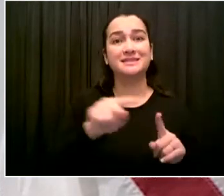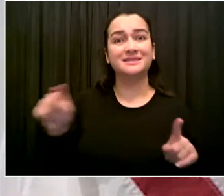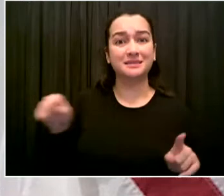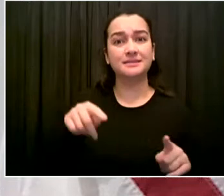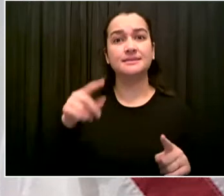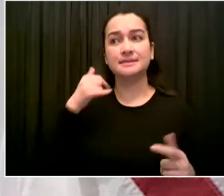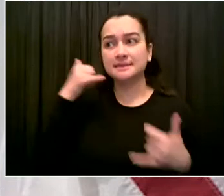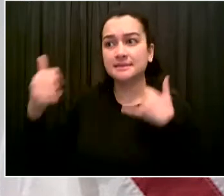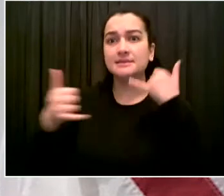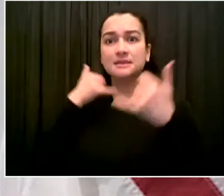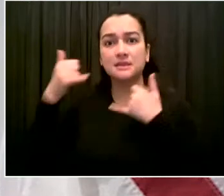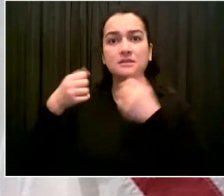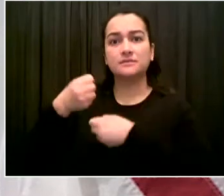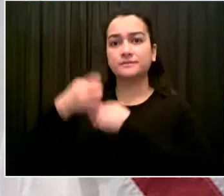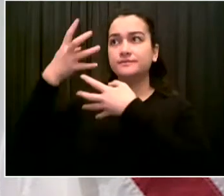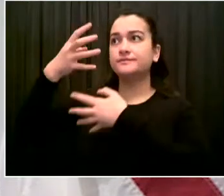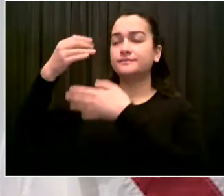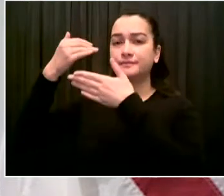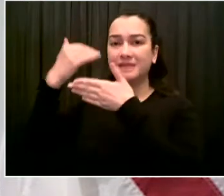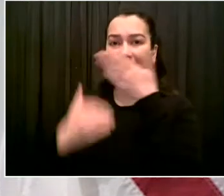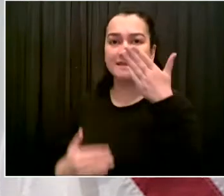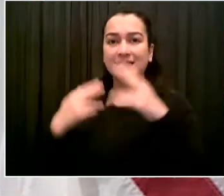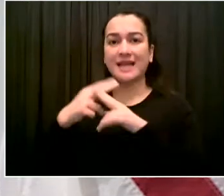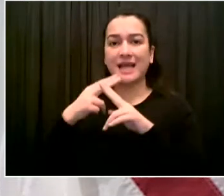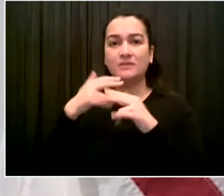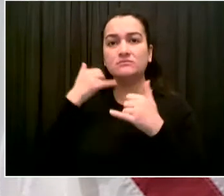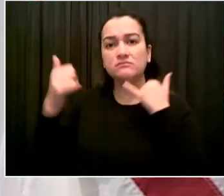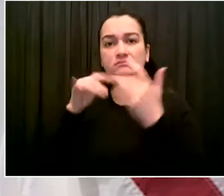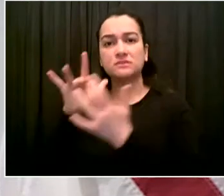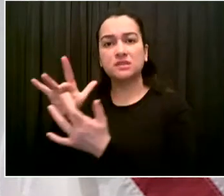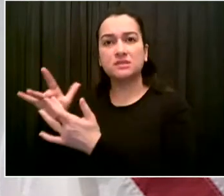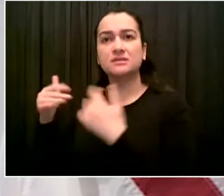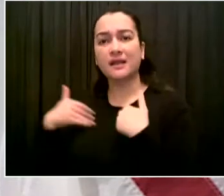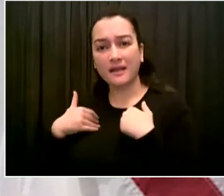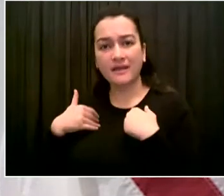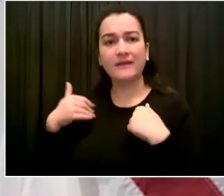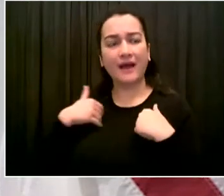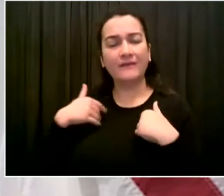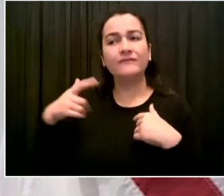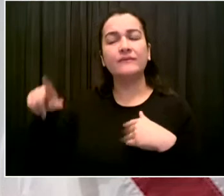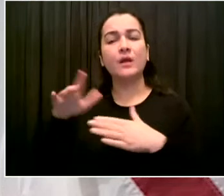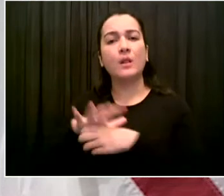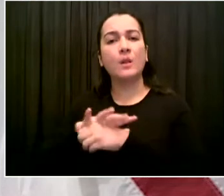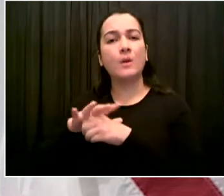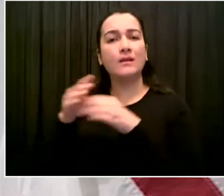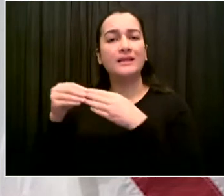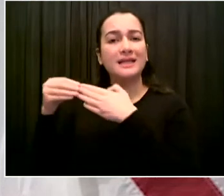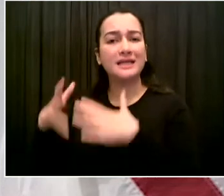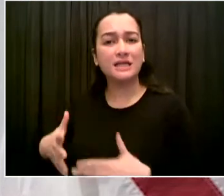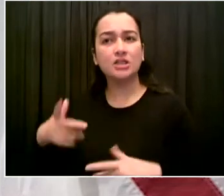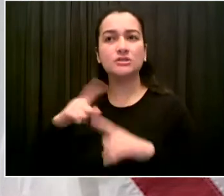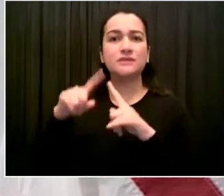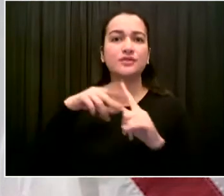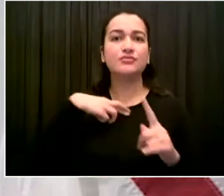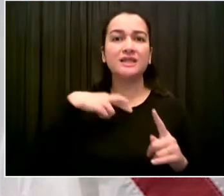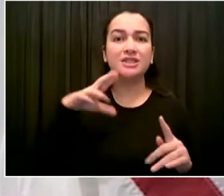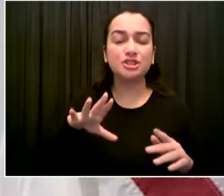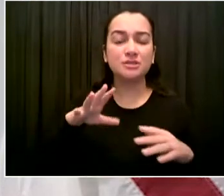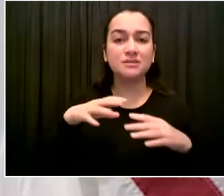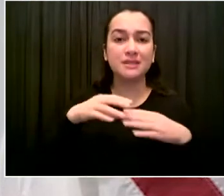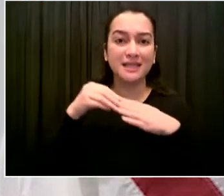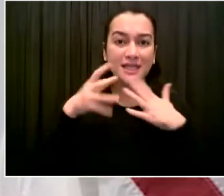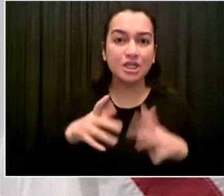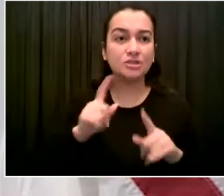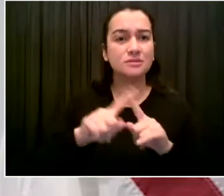it, to spread the word, to get people vaccinated, to address the hesitancy. And more and more we're setting